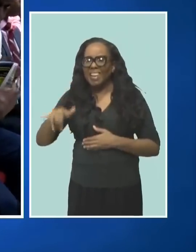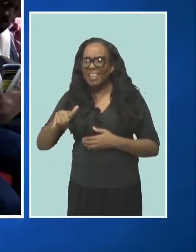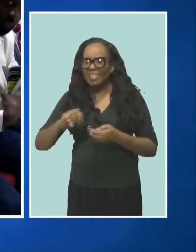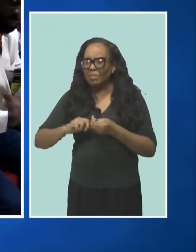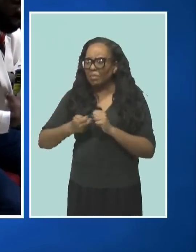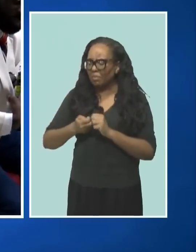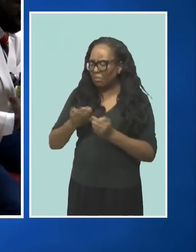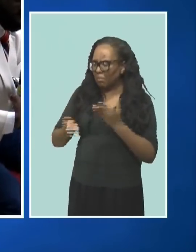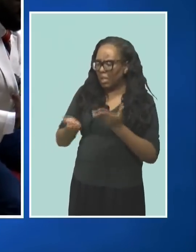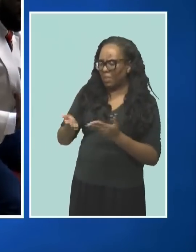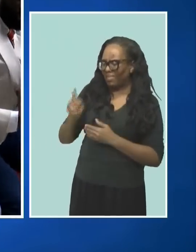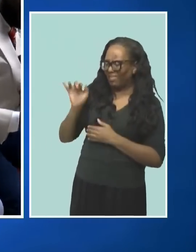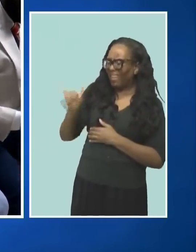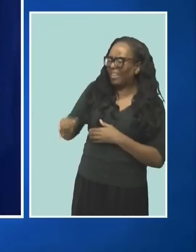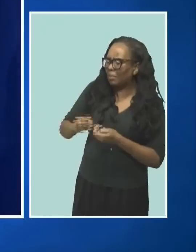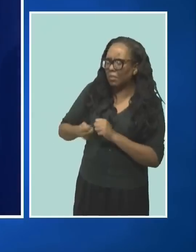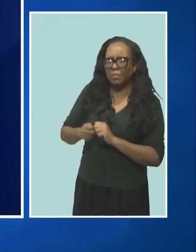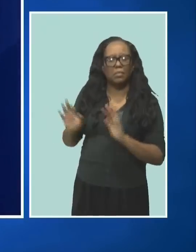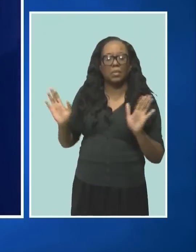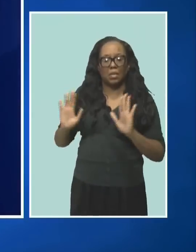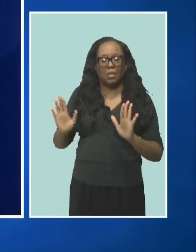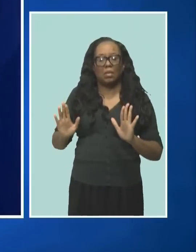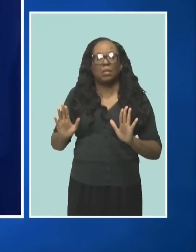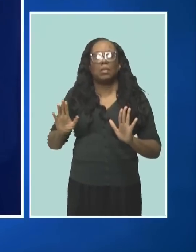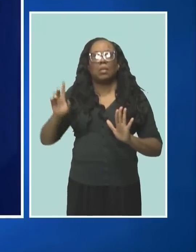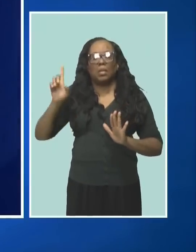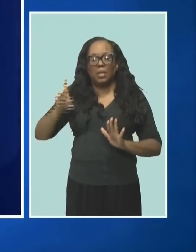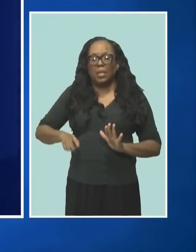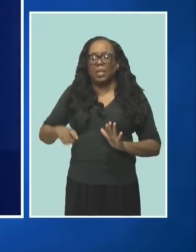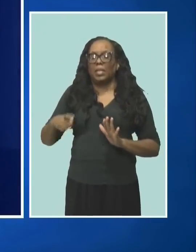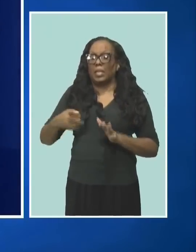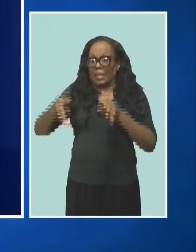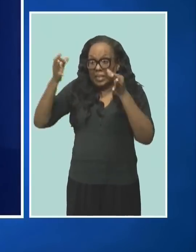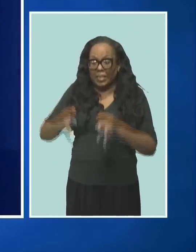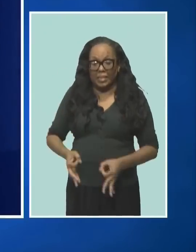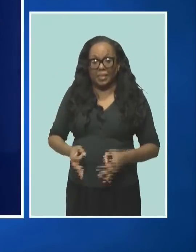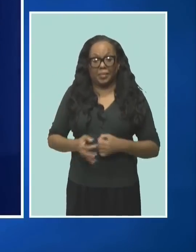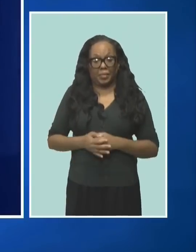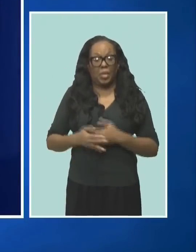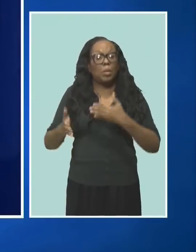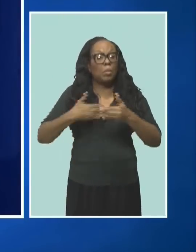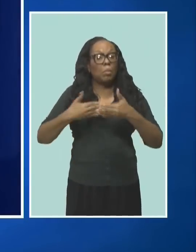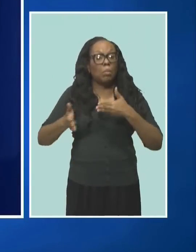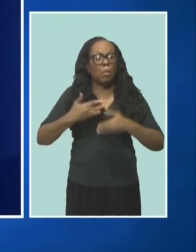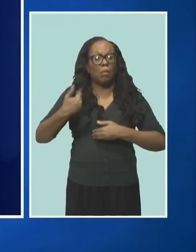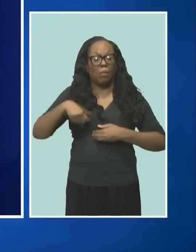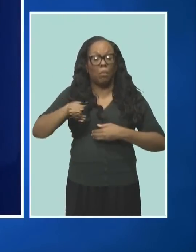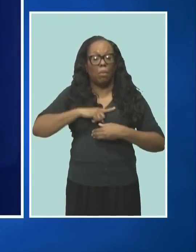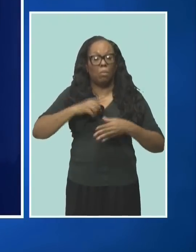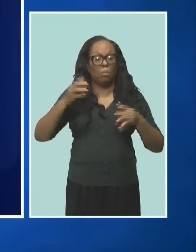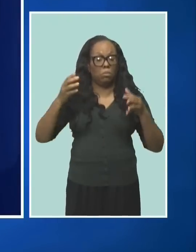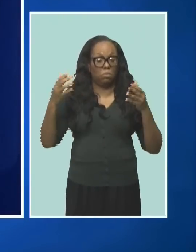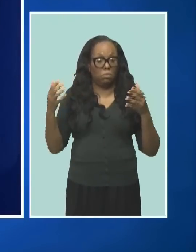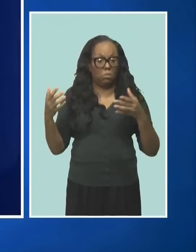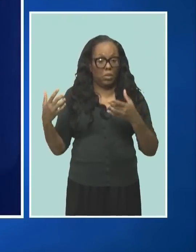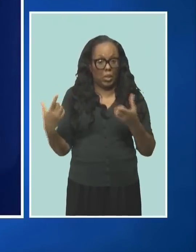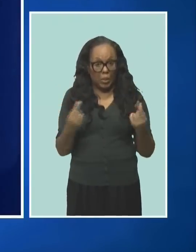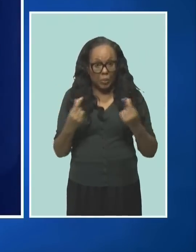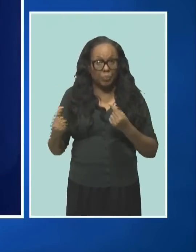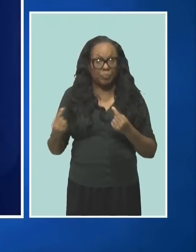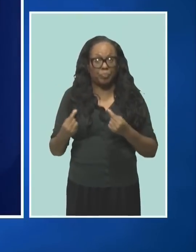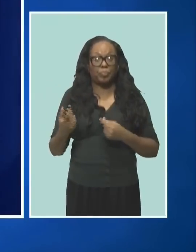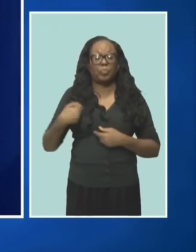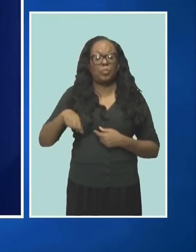While we do this, we've got to make sure that what we do as members of the Defence